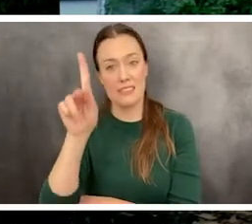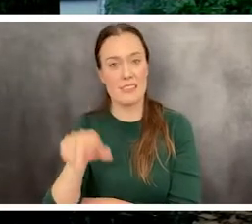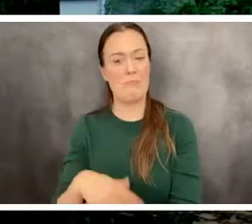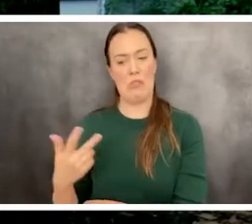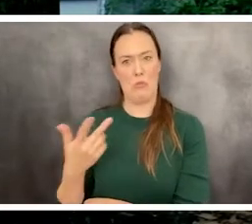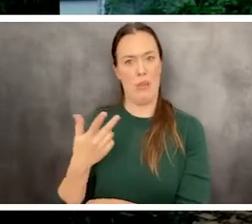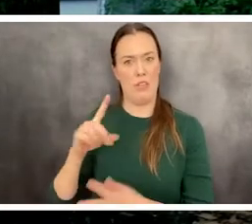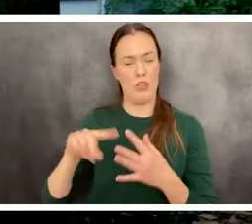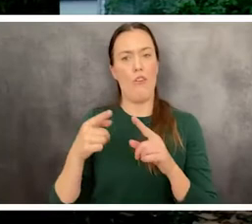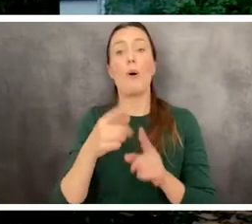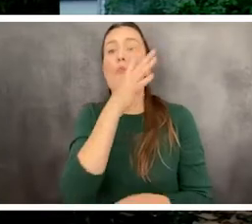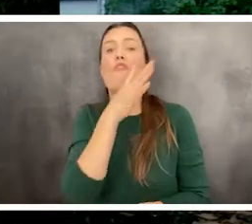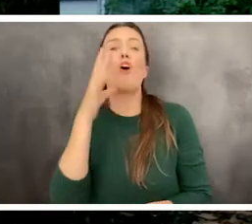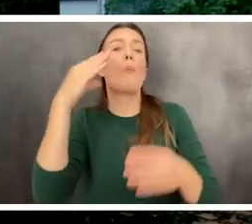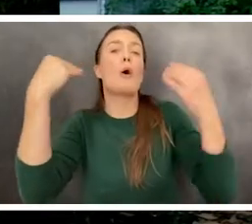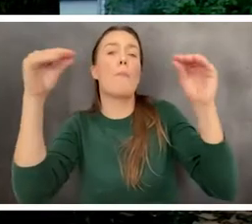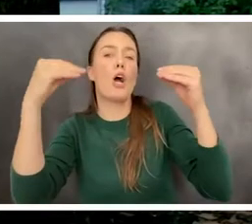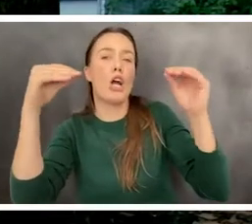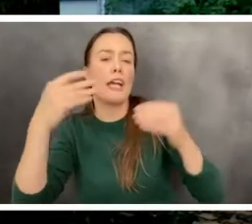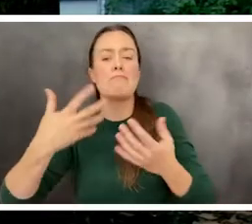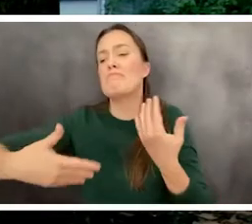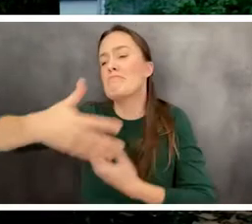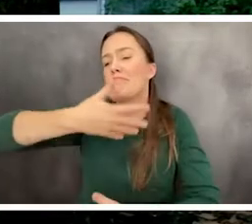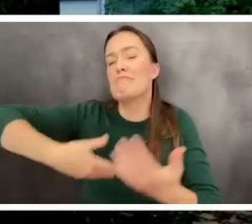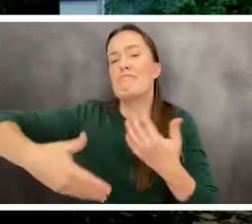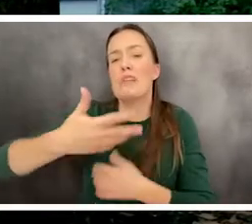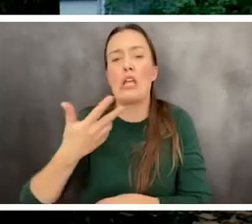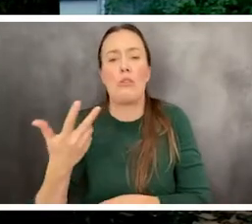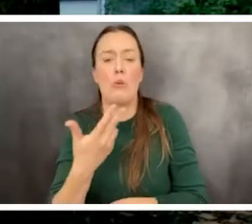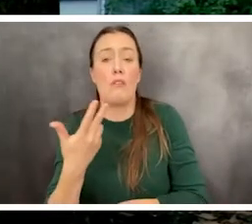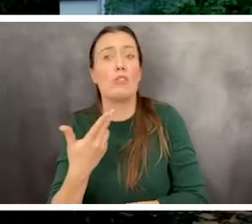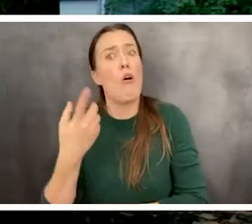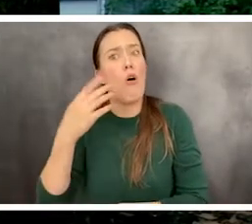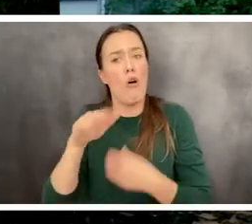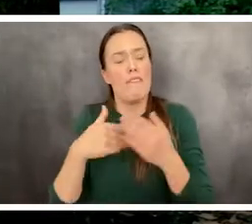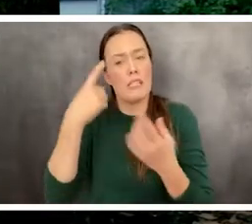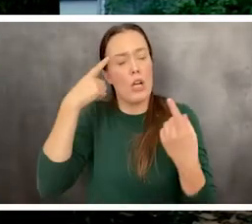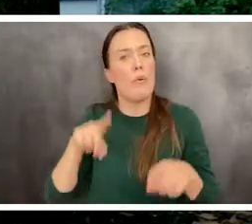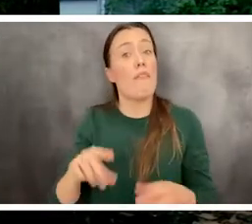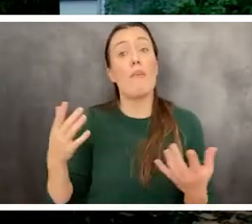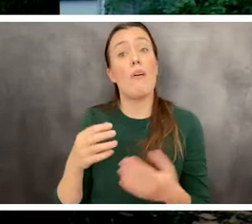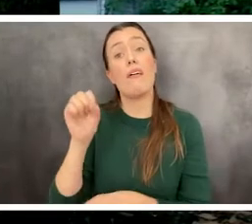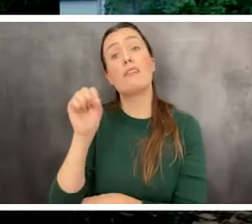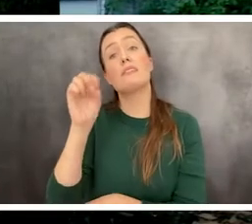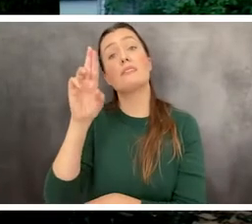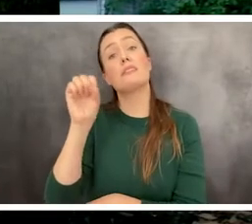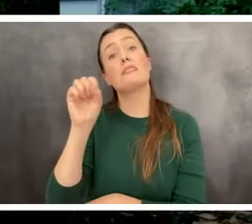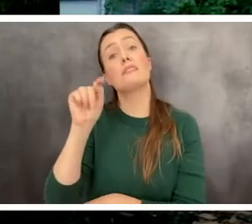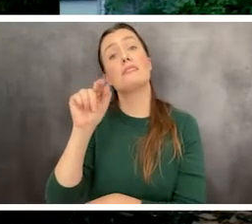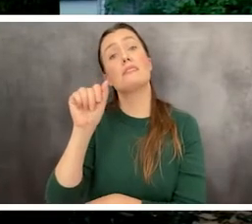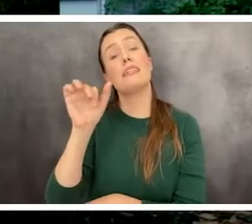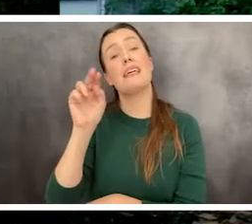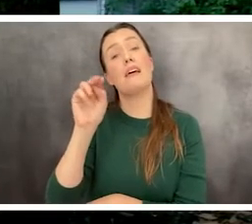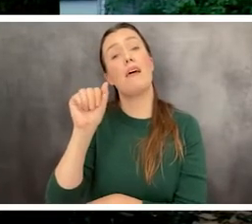markets, and we knew each other socially, and we were all committed to the concept of sustainability and how